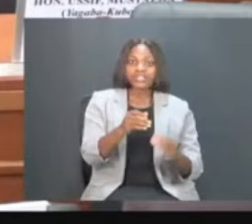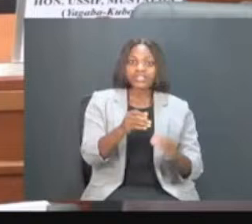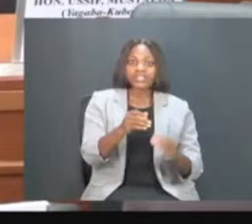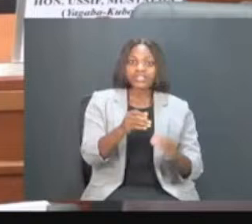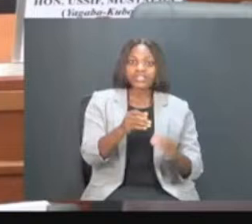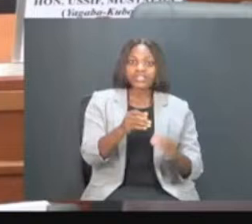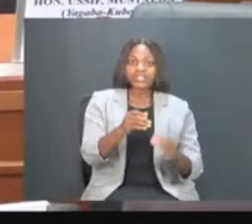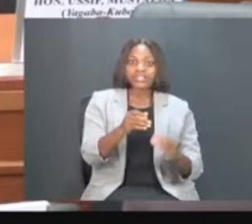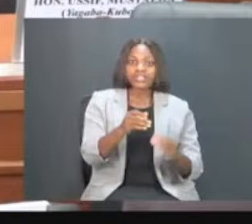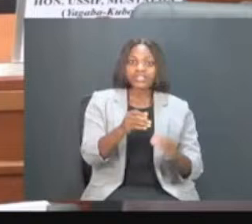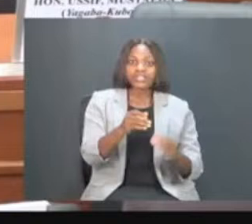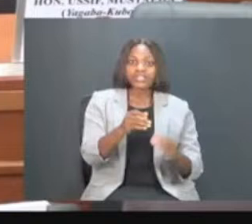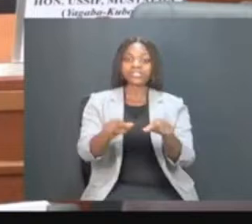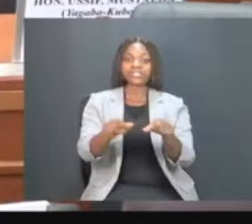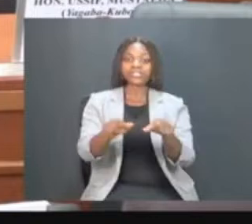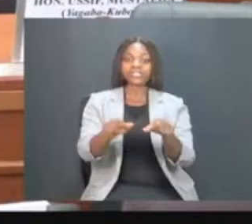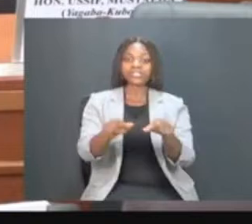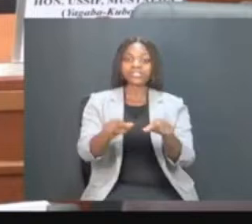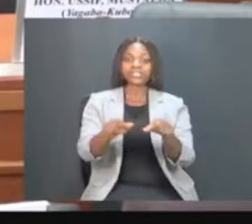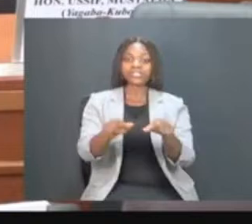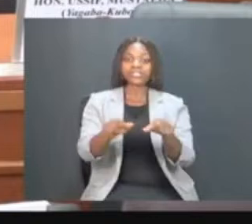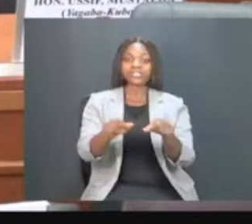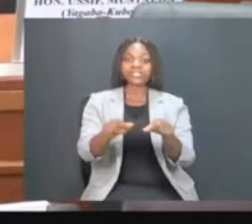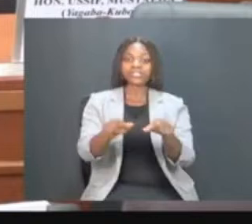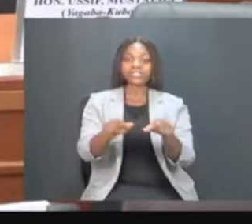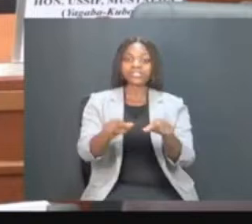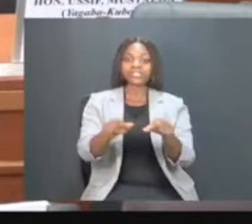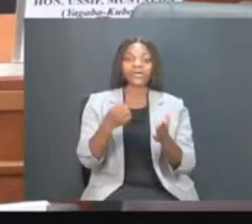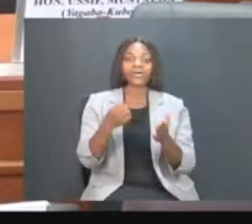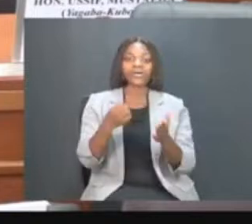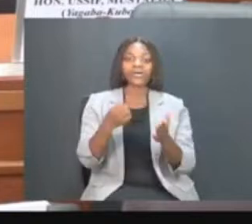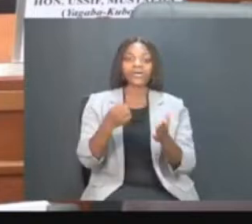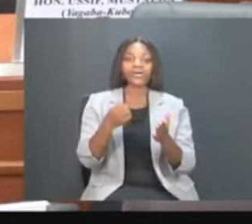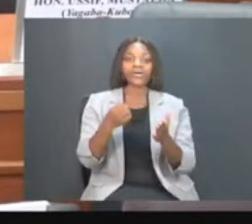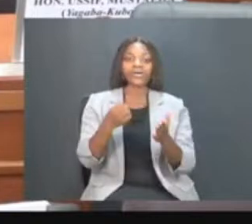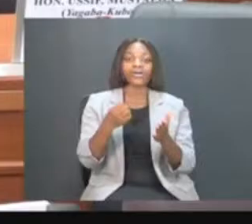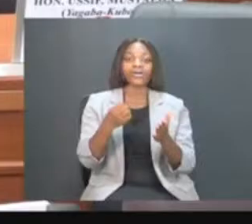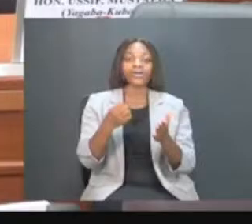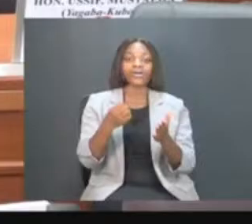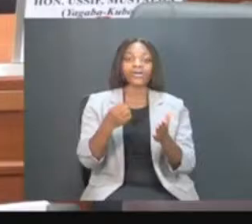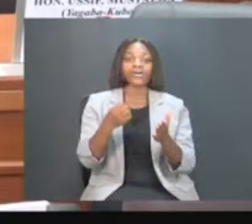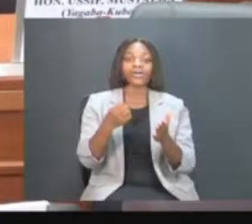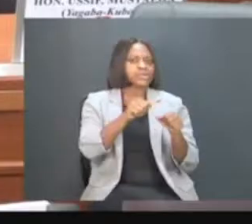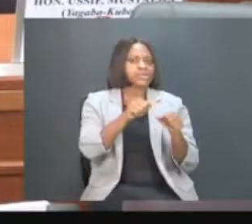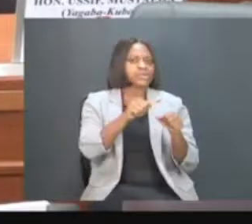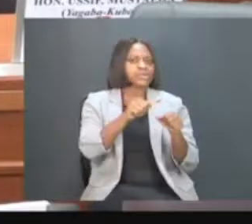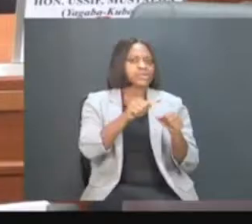sector is what will deliver 24-hour economy, forget. They are waiting for the private sector.